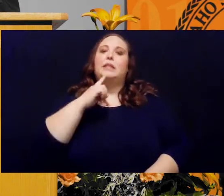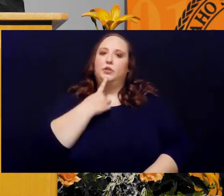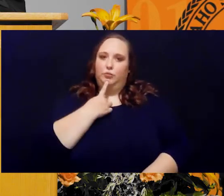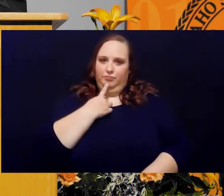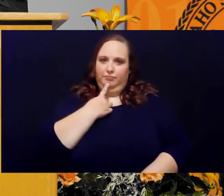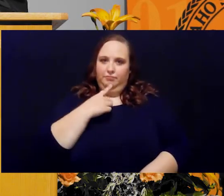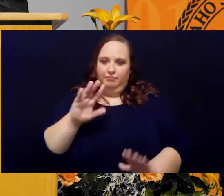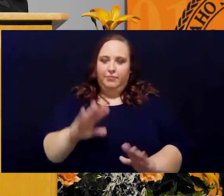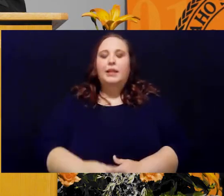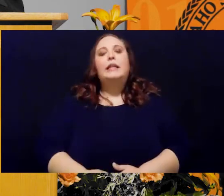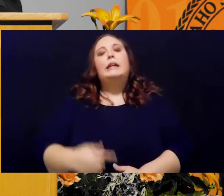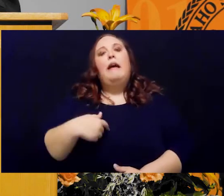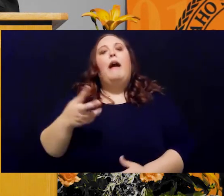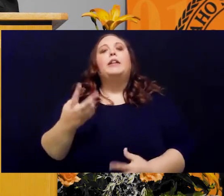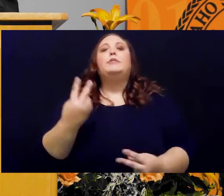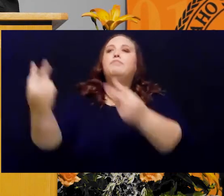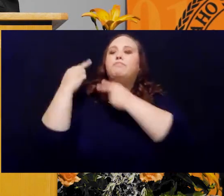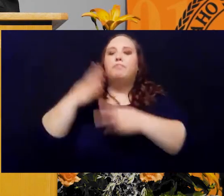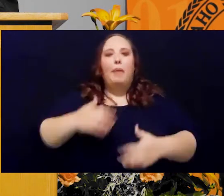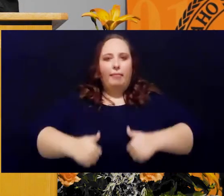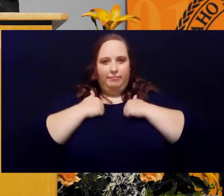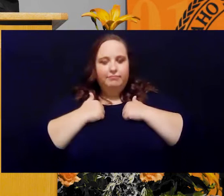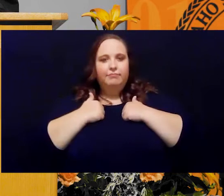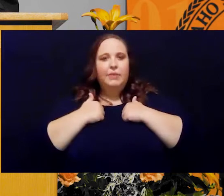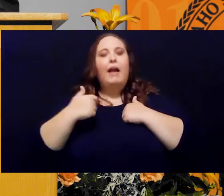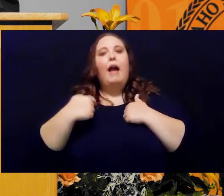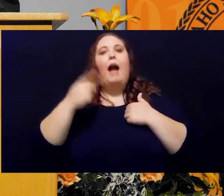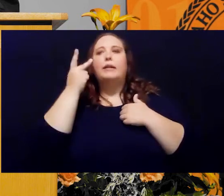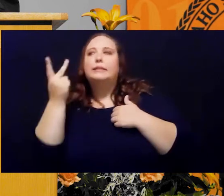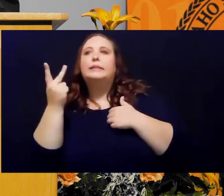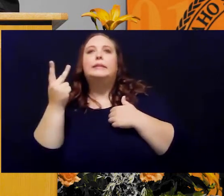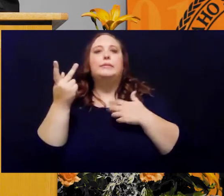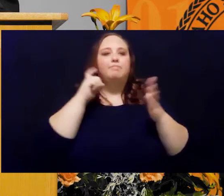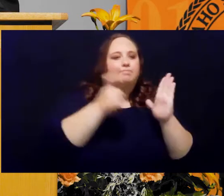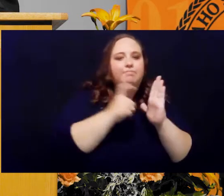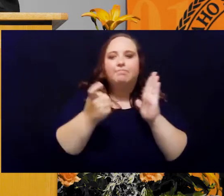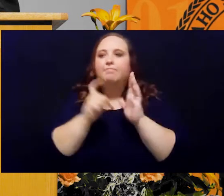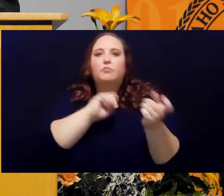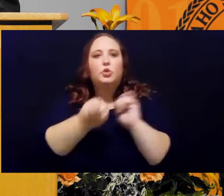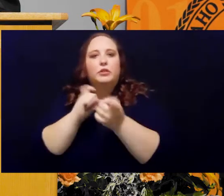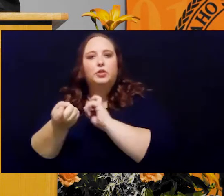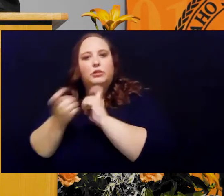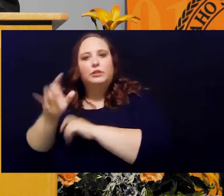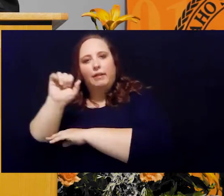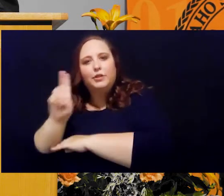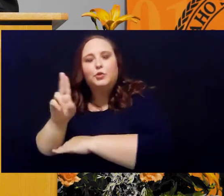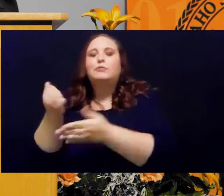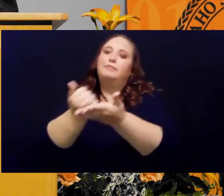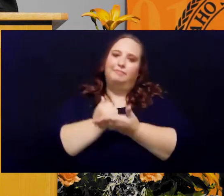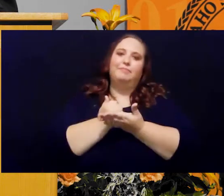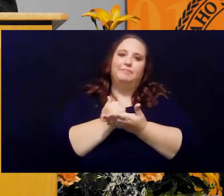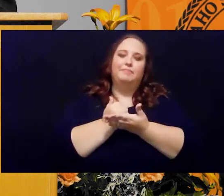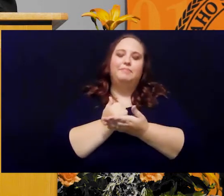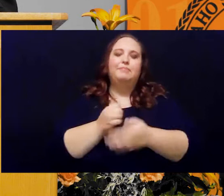all seriousness, as I look out over my life, I can point to half a dozen changes that Idaho State University has